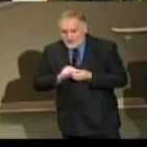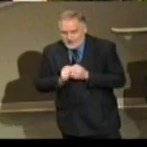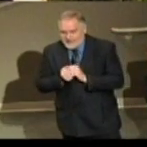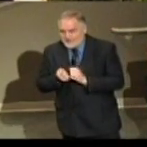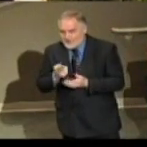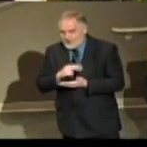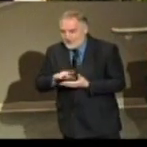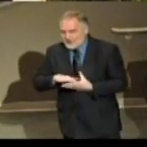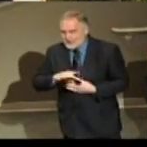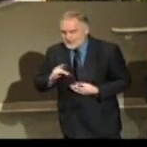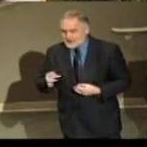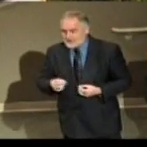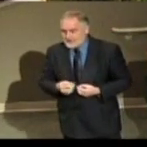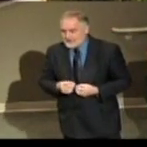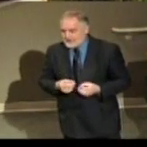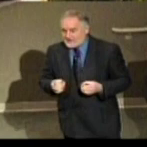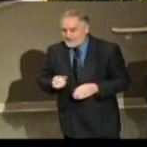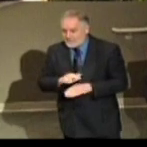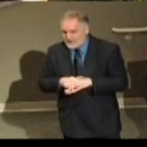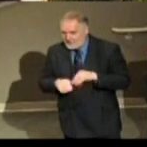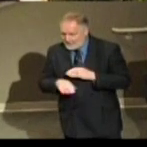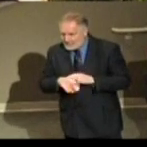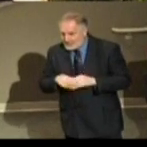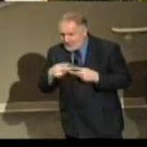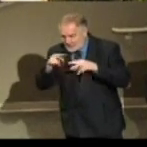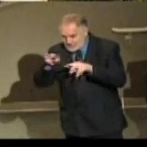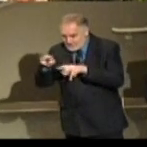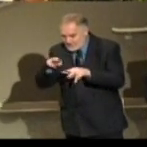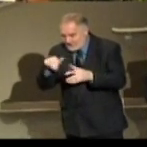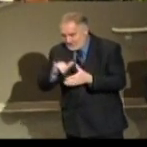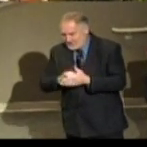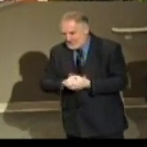Him if we're comfortable watching that.